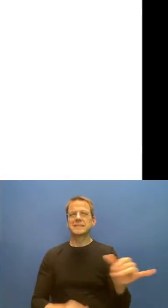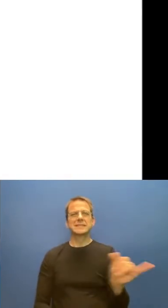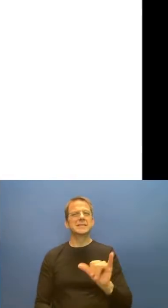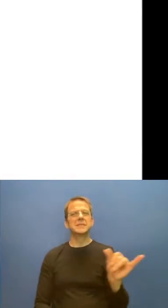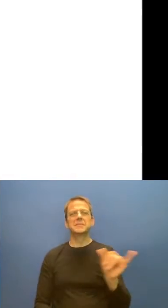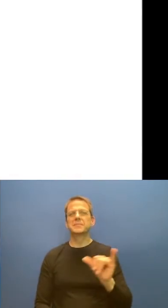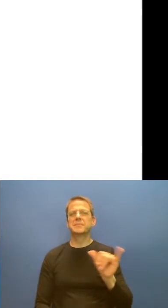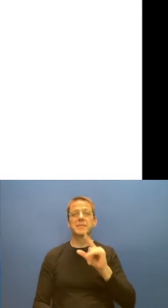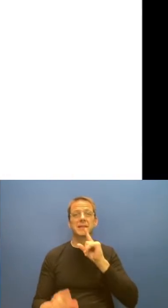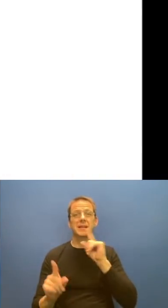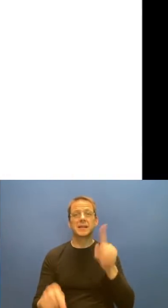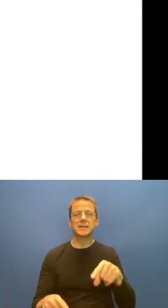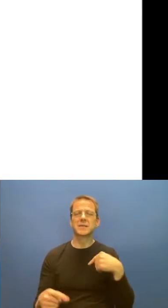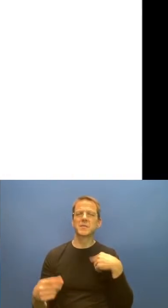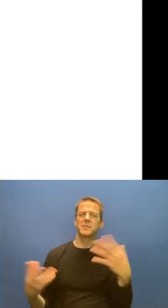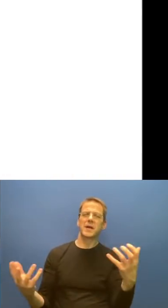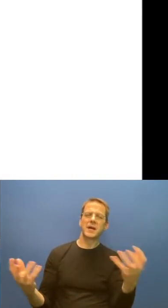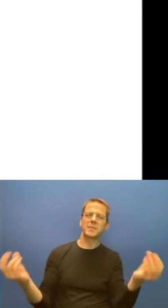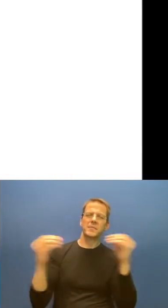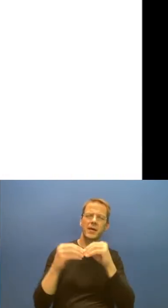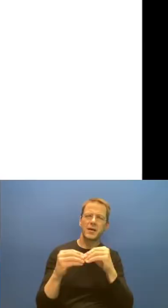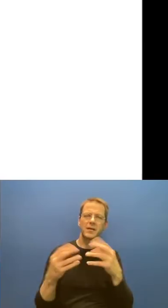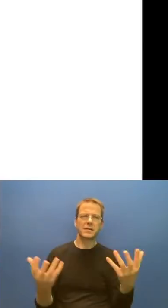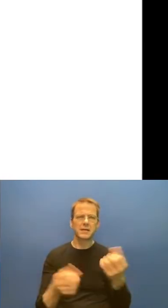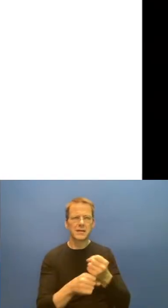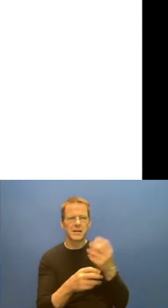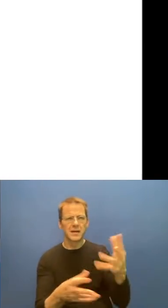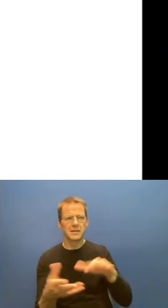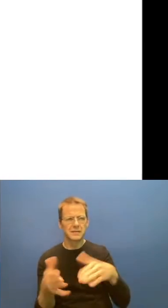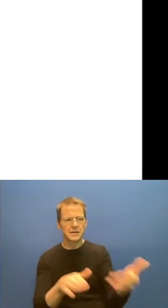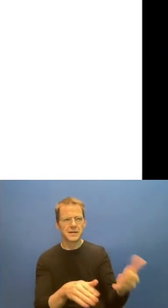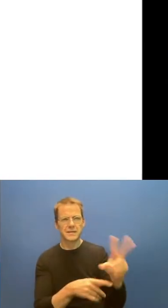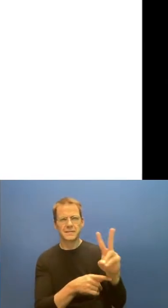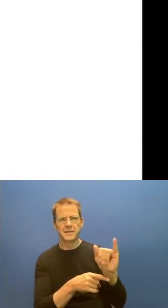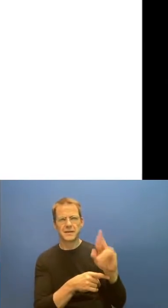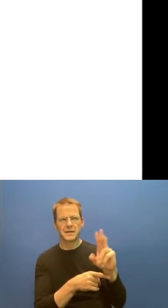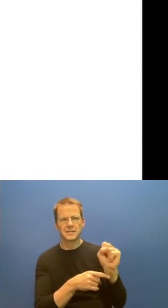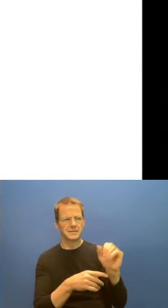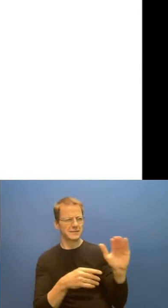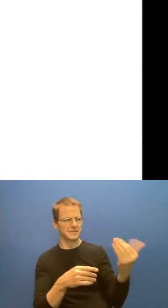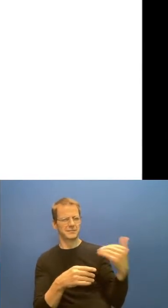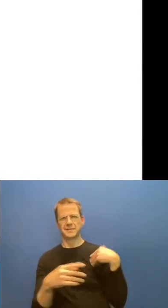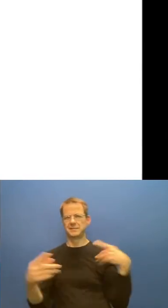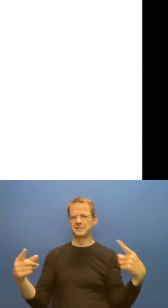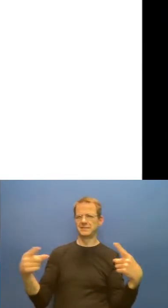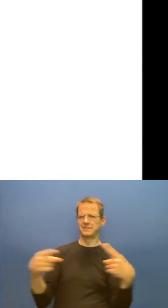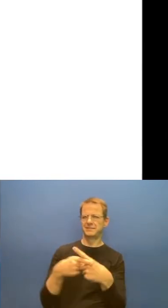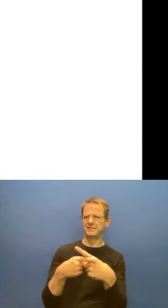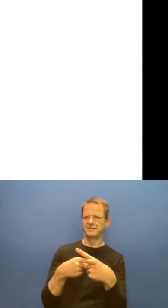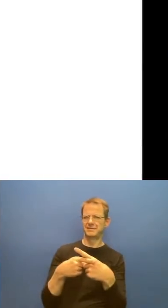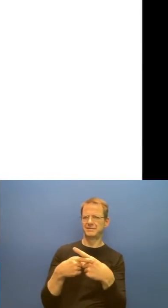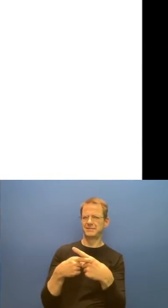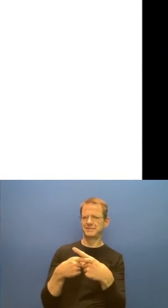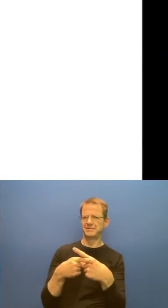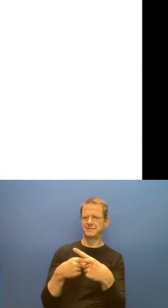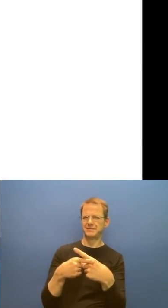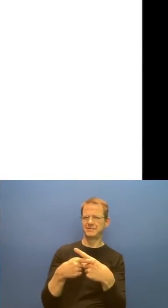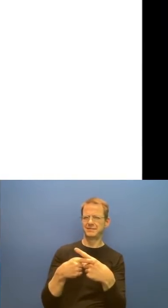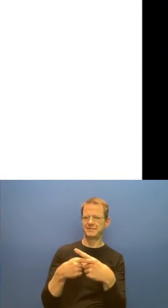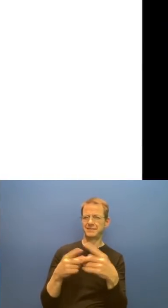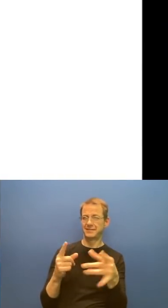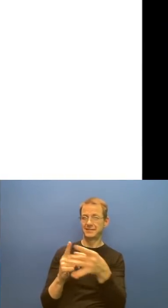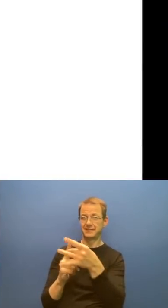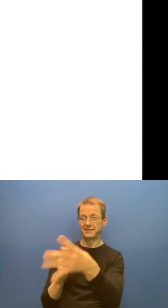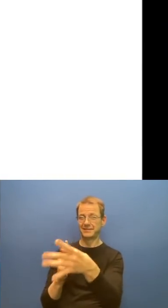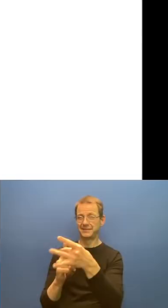at least the transmissibility is not the big deal, it's lethality. But because of exponential growth, and you can see that in this graph,